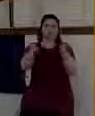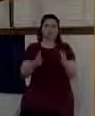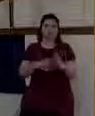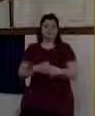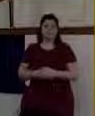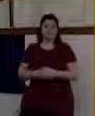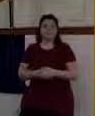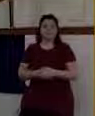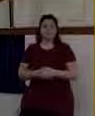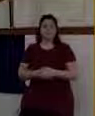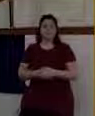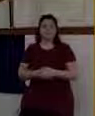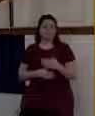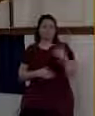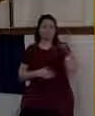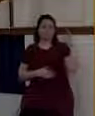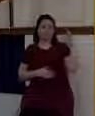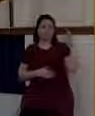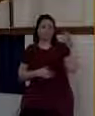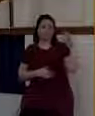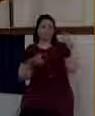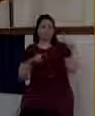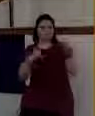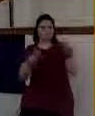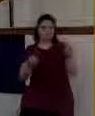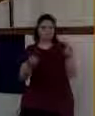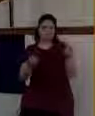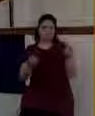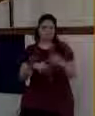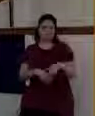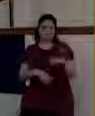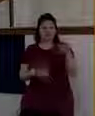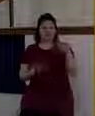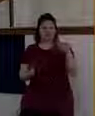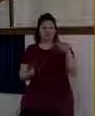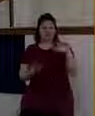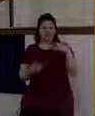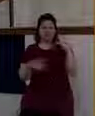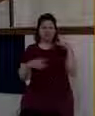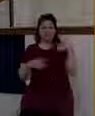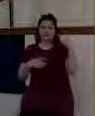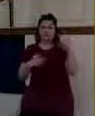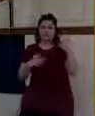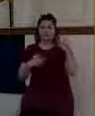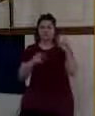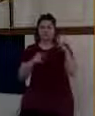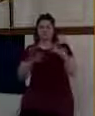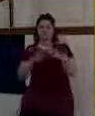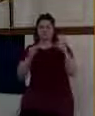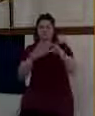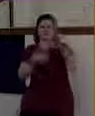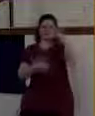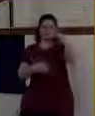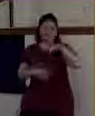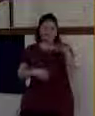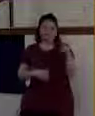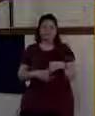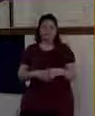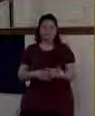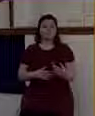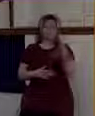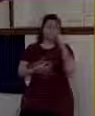on. It's one of the most bizarre stories in the Bible, I have to say. It's a story about two prophets. One of them is older